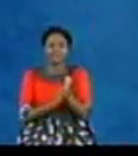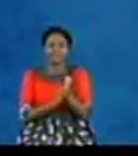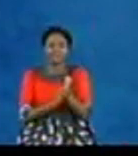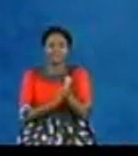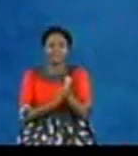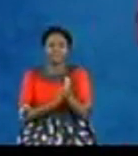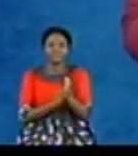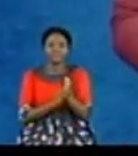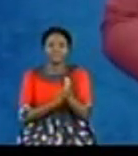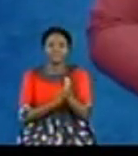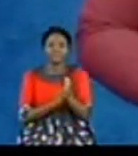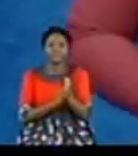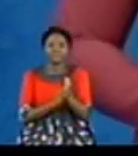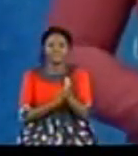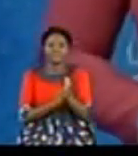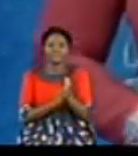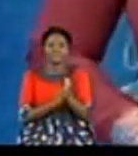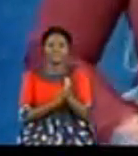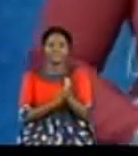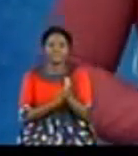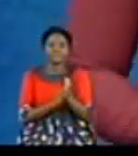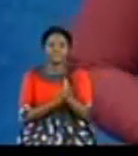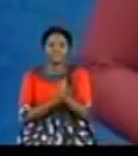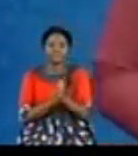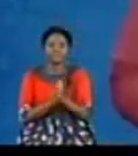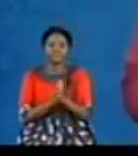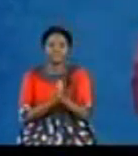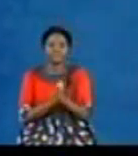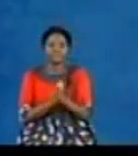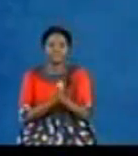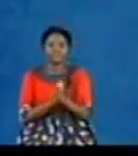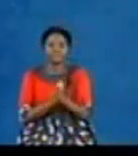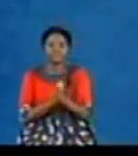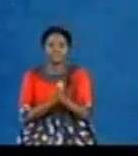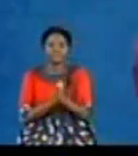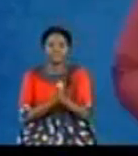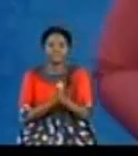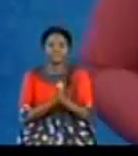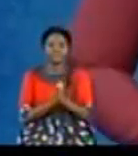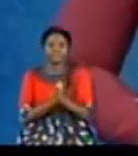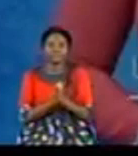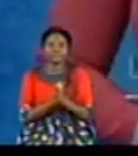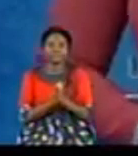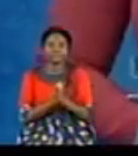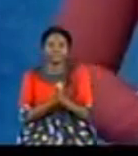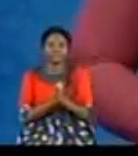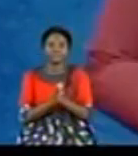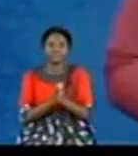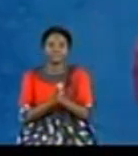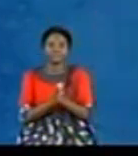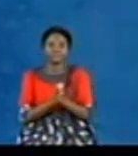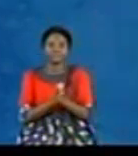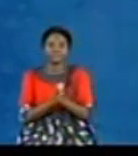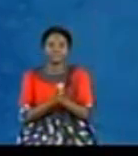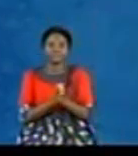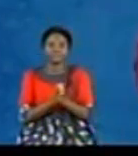You've got times. And seasons and your rain.